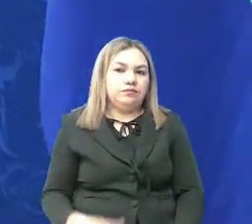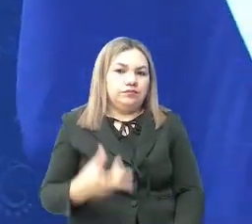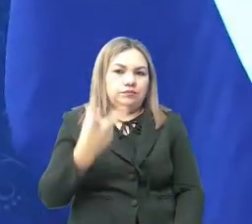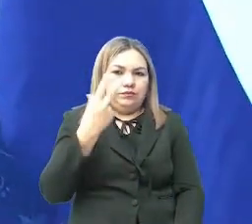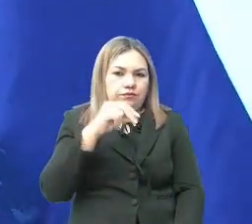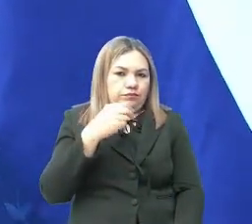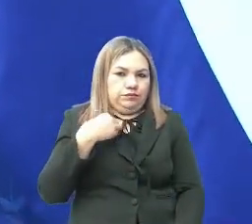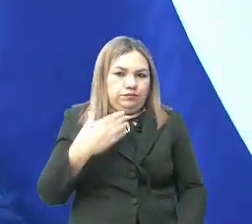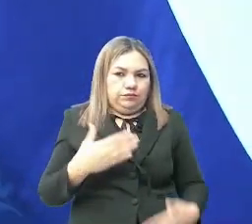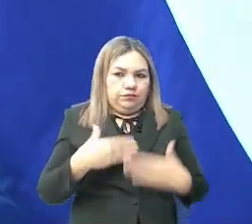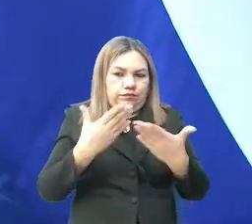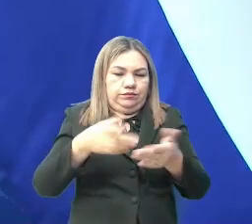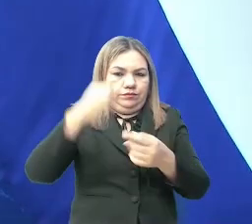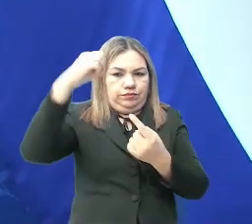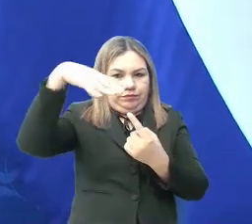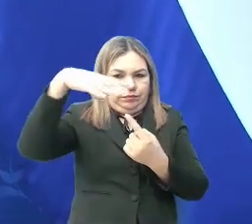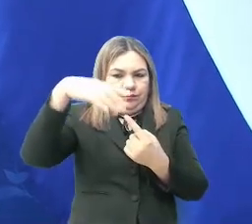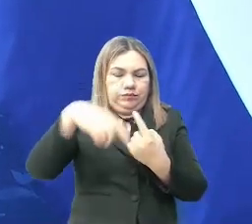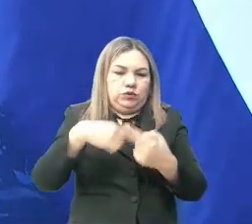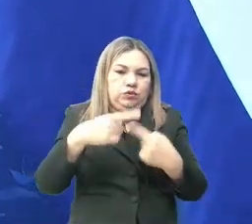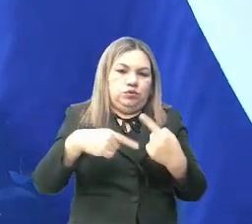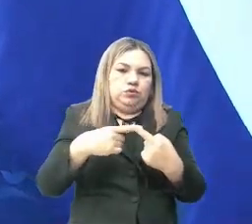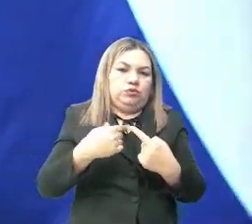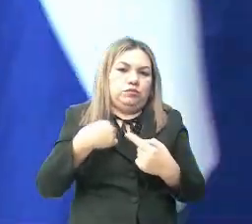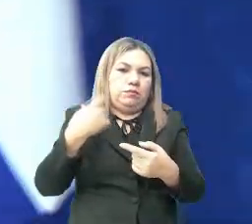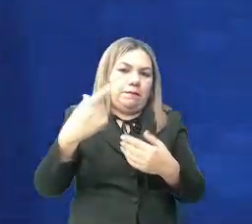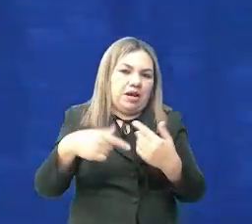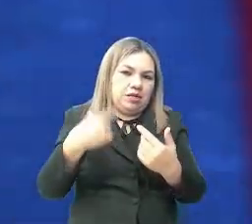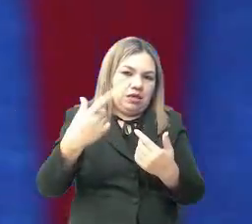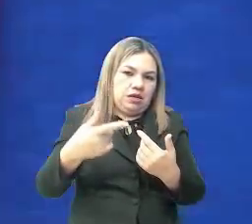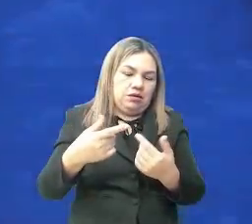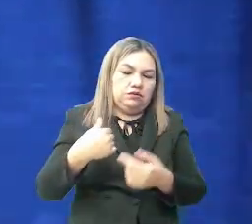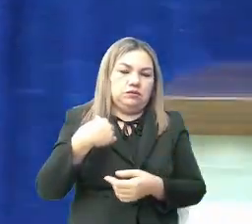Peter shared with another one.